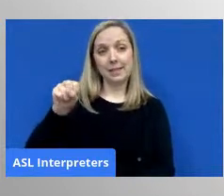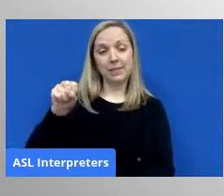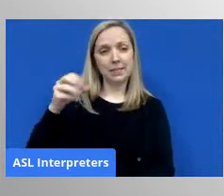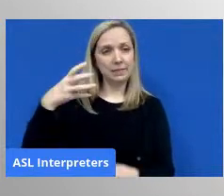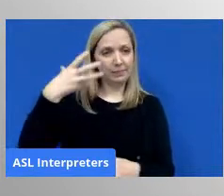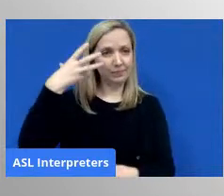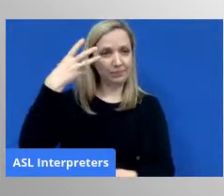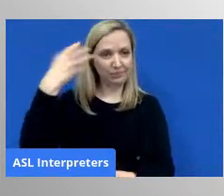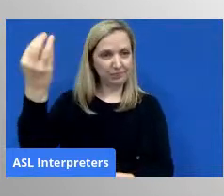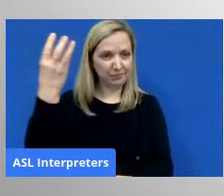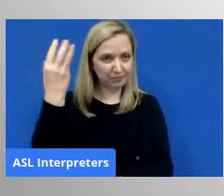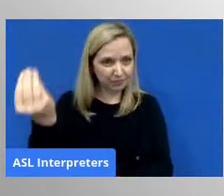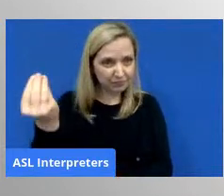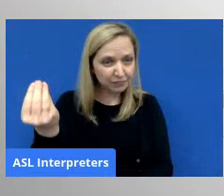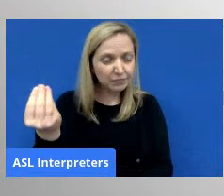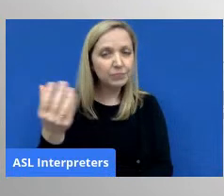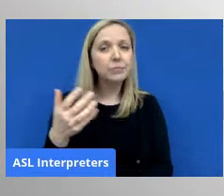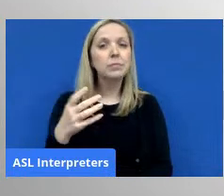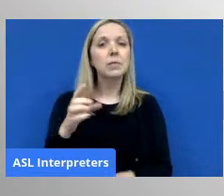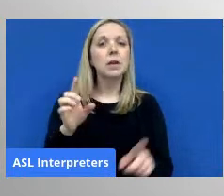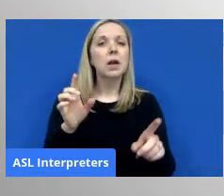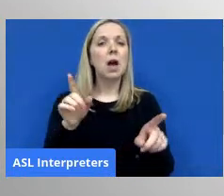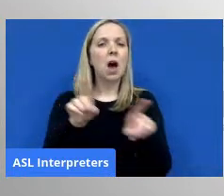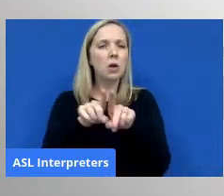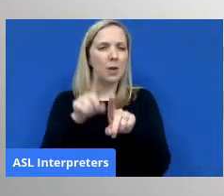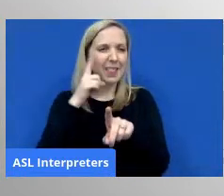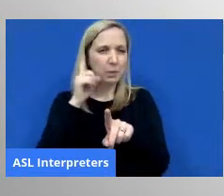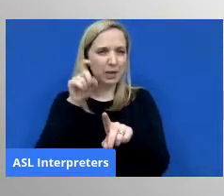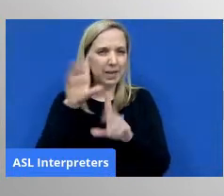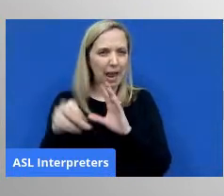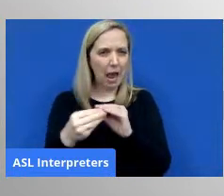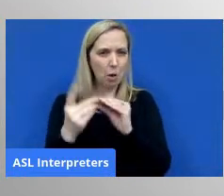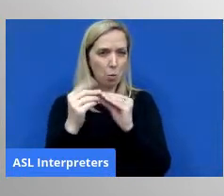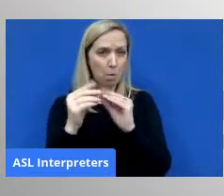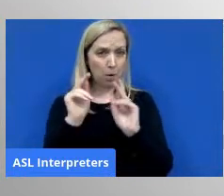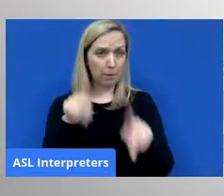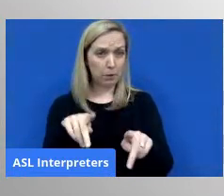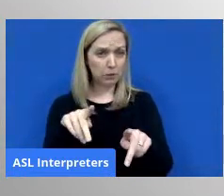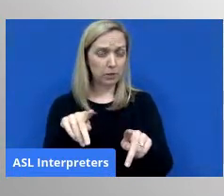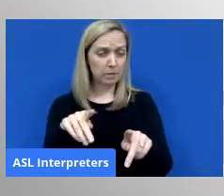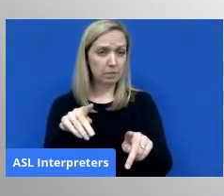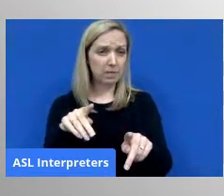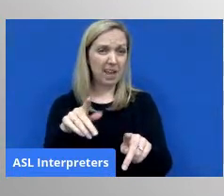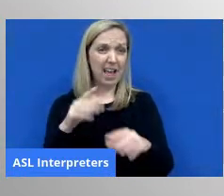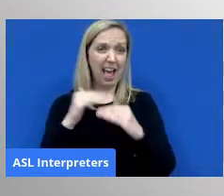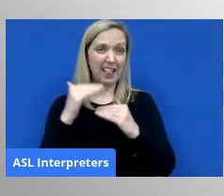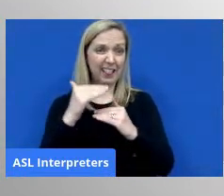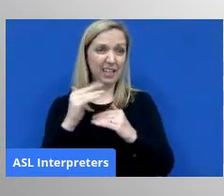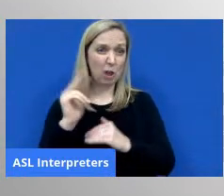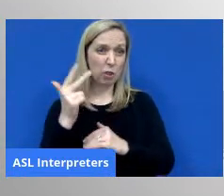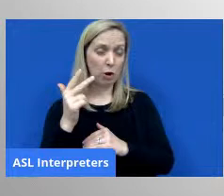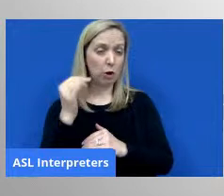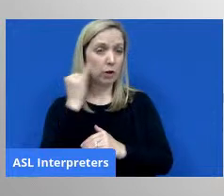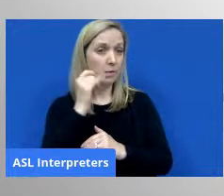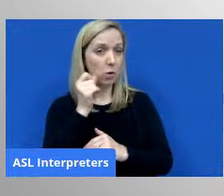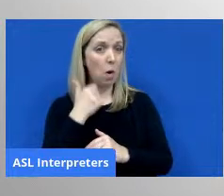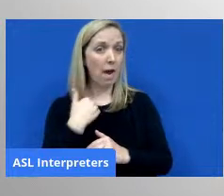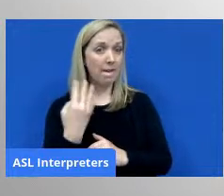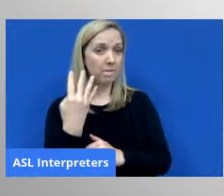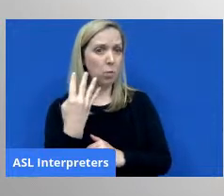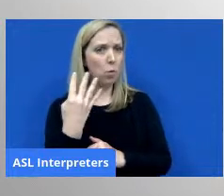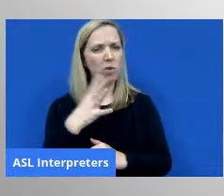can correct me if I'm wrong, but I would think we at least need a 3rd person, even if we don't get 4 people for the committee.